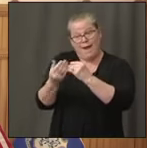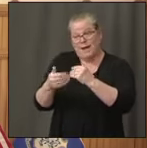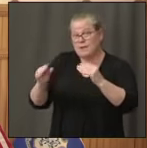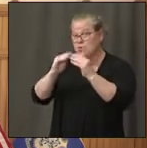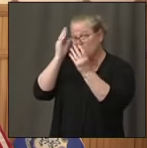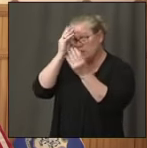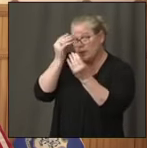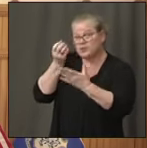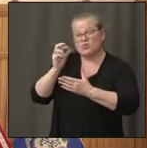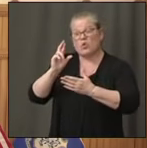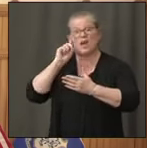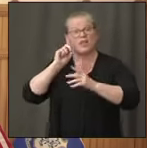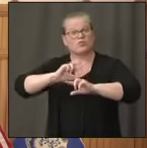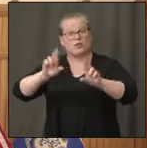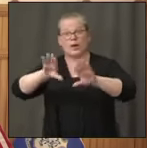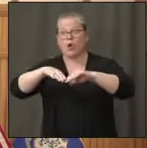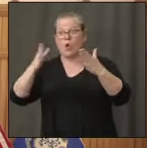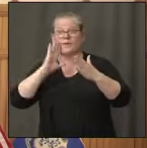I think it's questions.